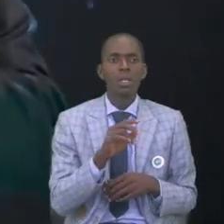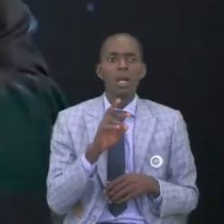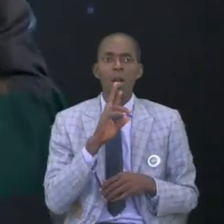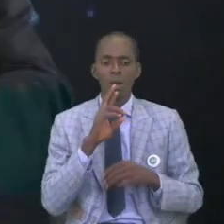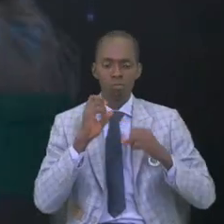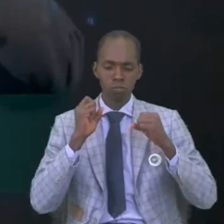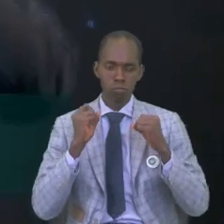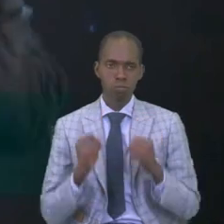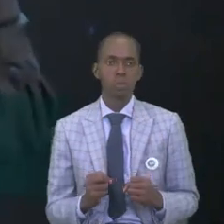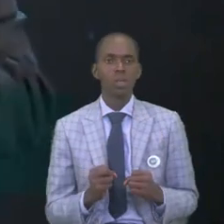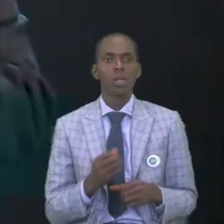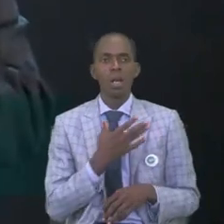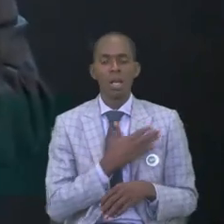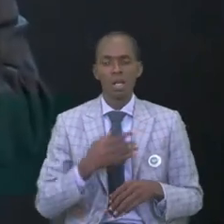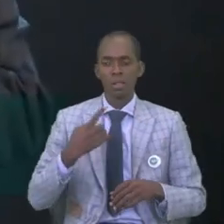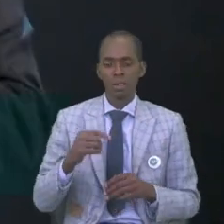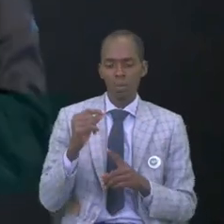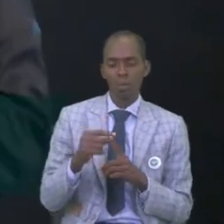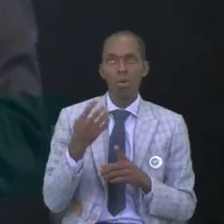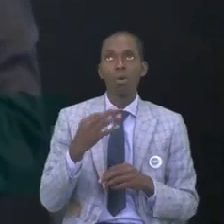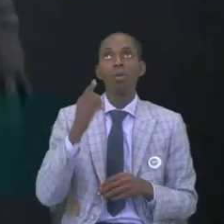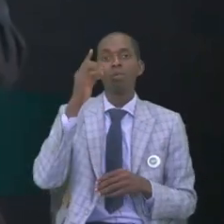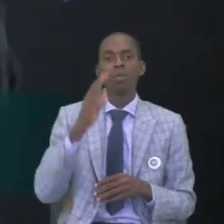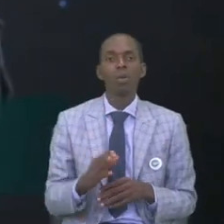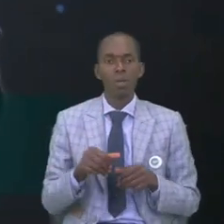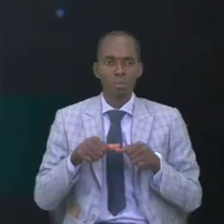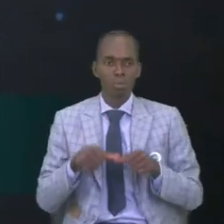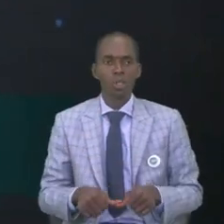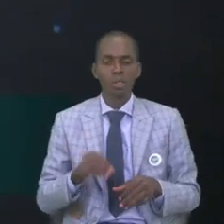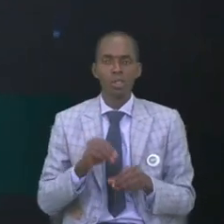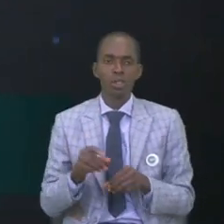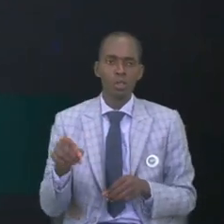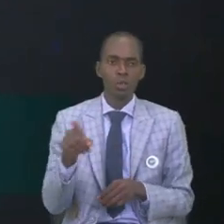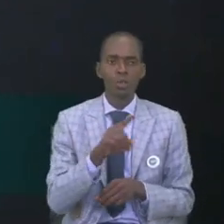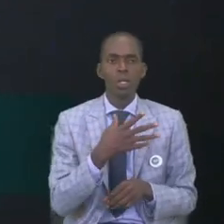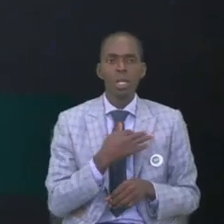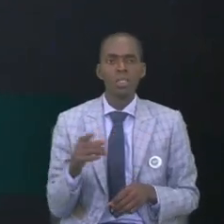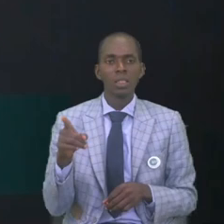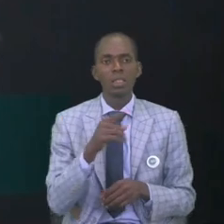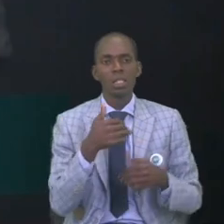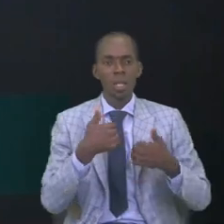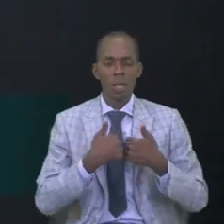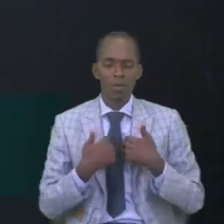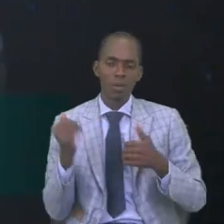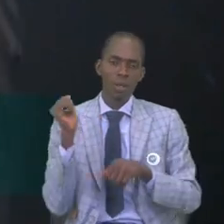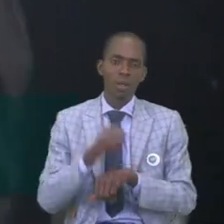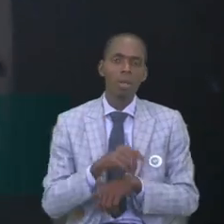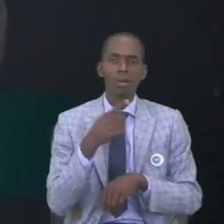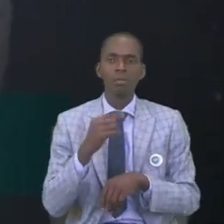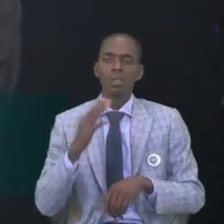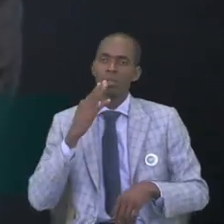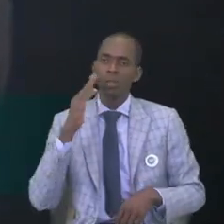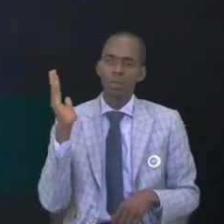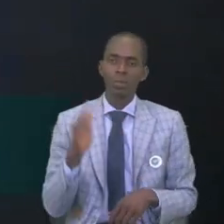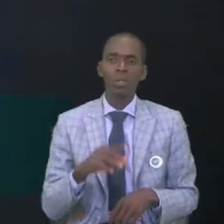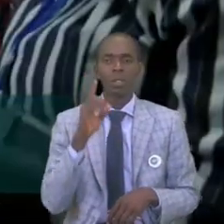strong, and the word of God abideth in you, and ye have overcome